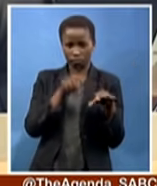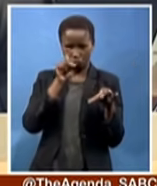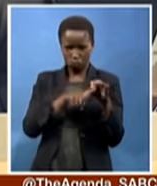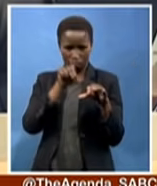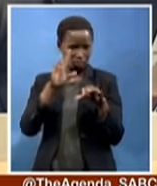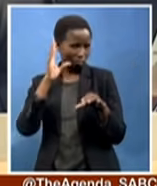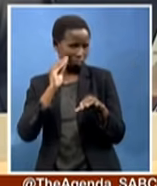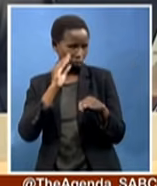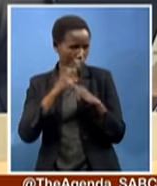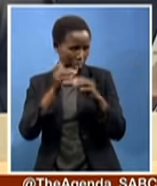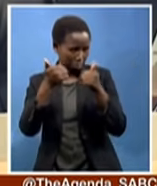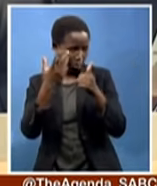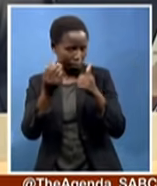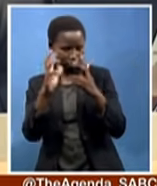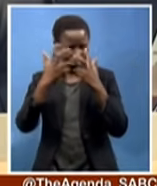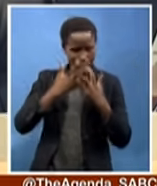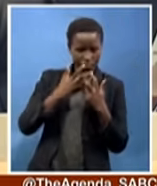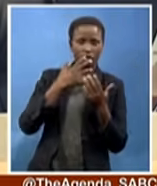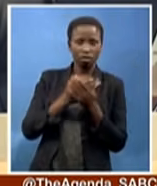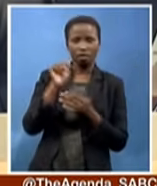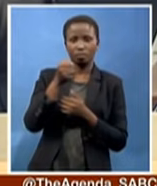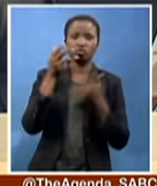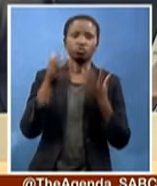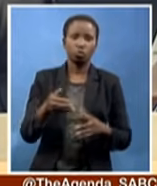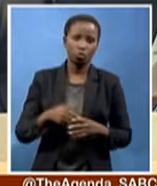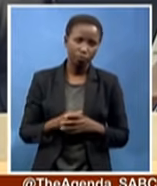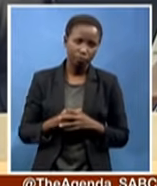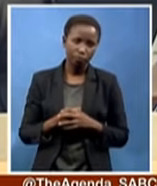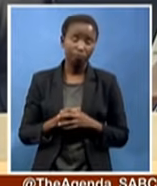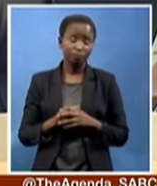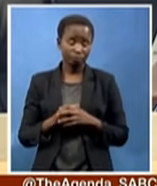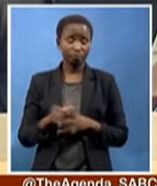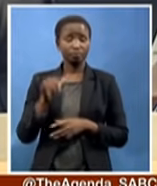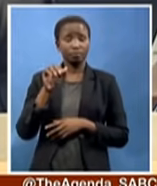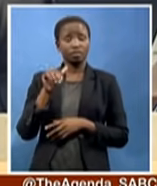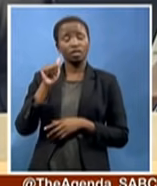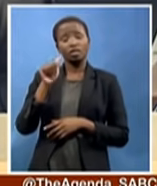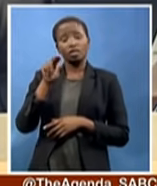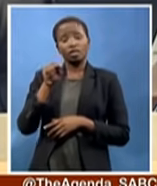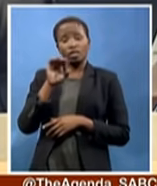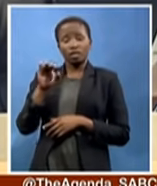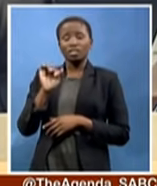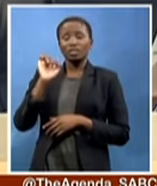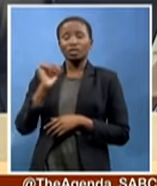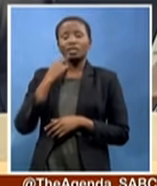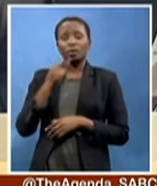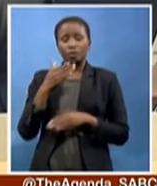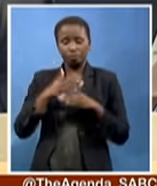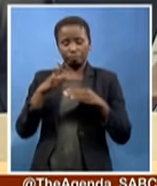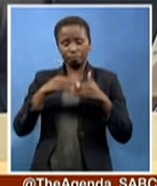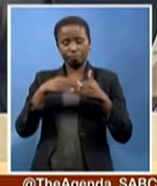It is the ANC's view that the practice of cadre development should not be inconsistent with